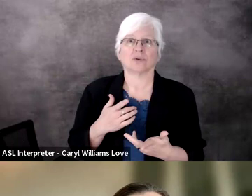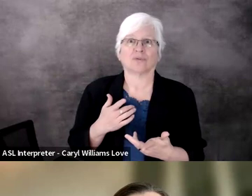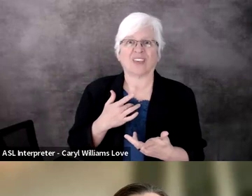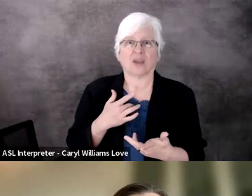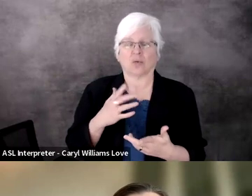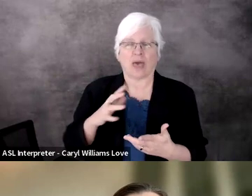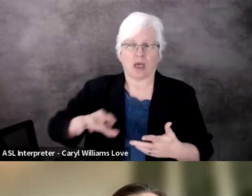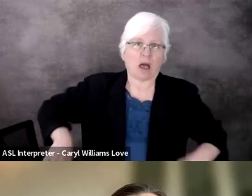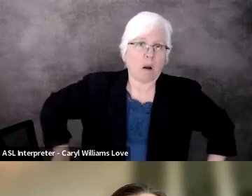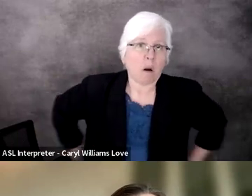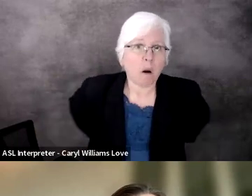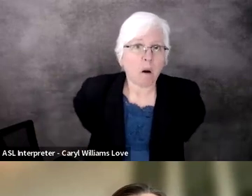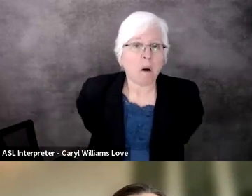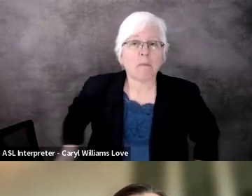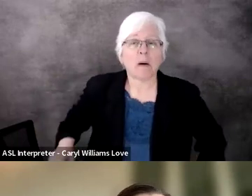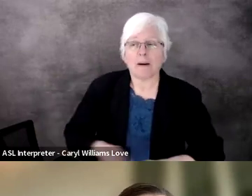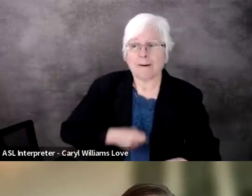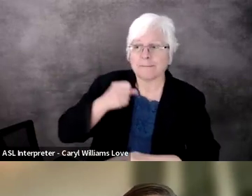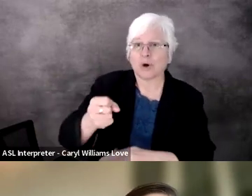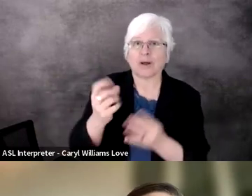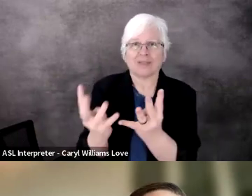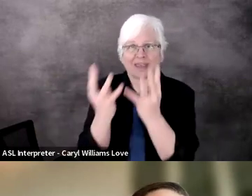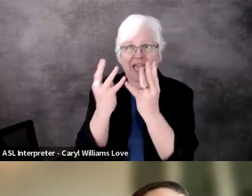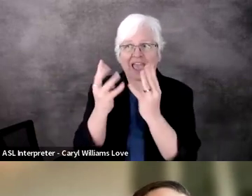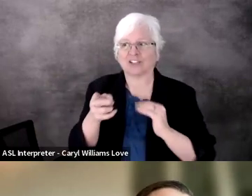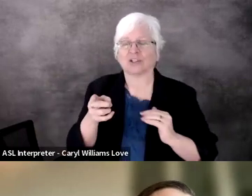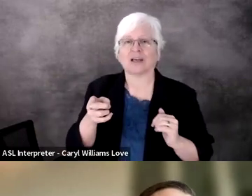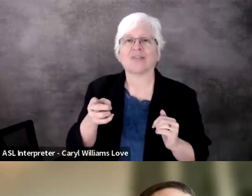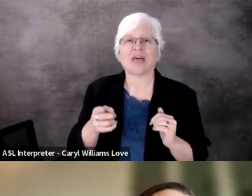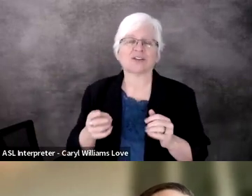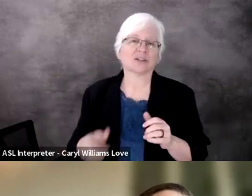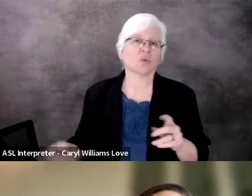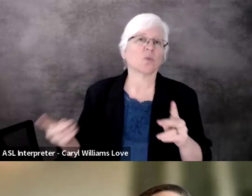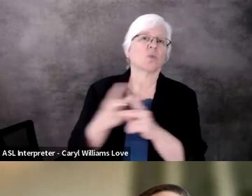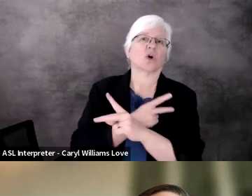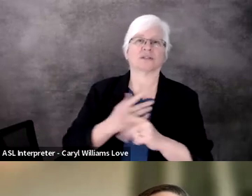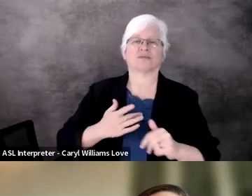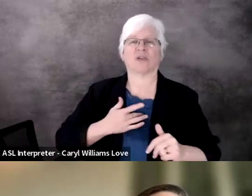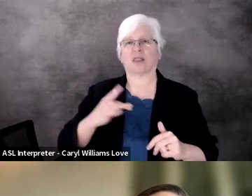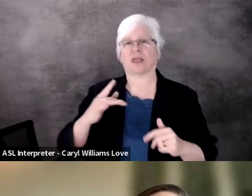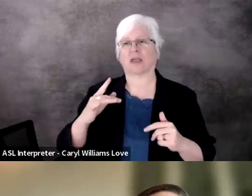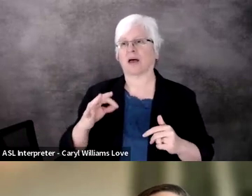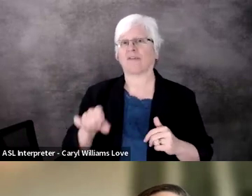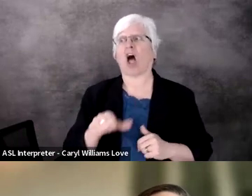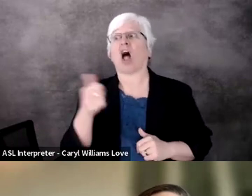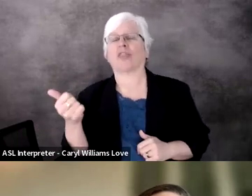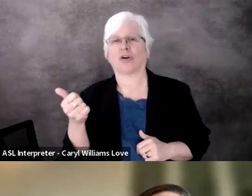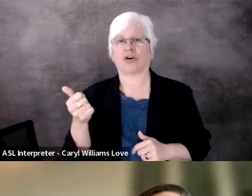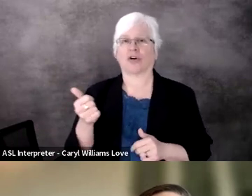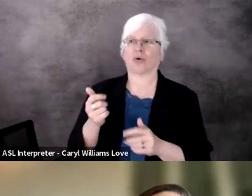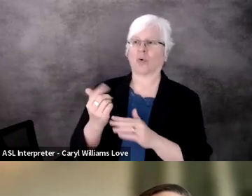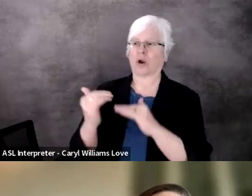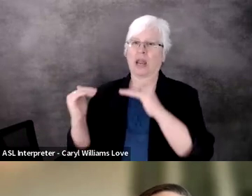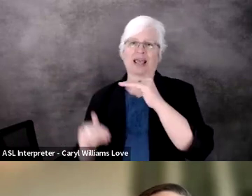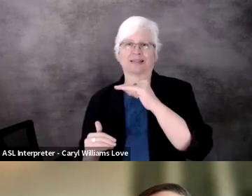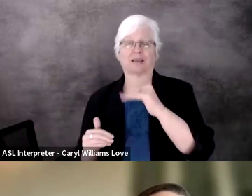be put in a cage, just amplifies the feelings of being less than and being other. So too does being kicked out of your house, or loss of job,